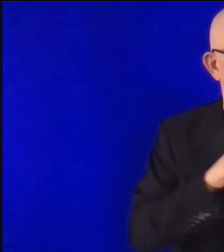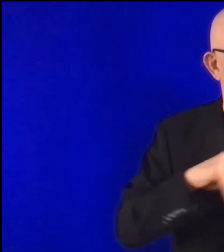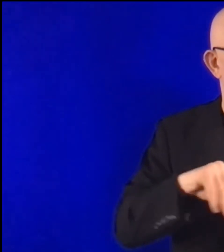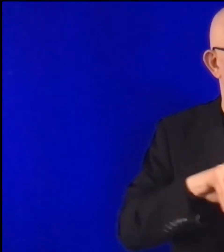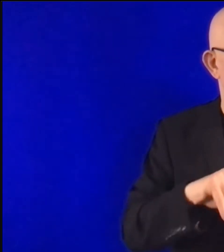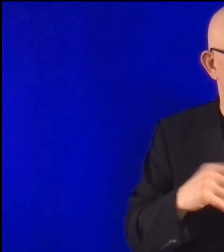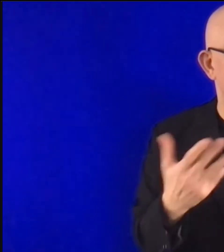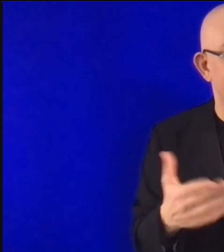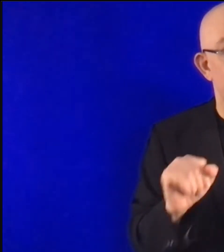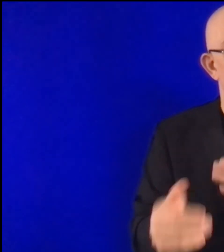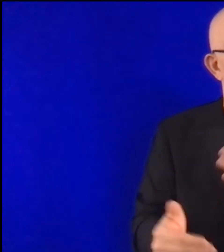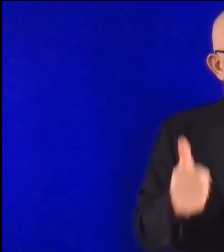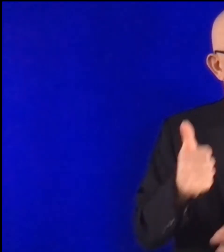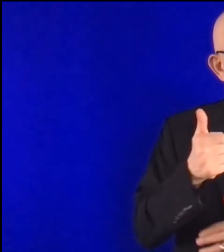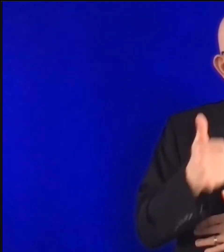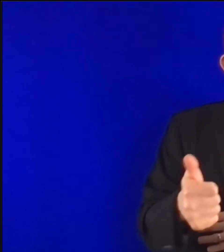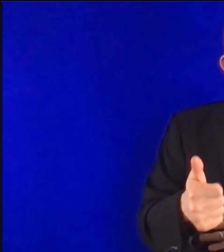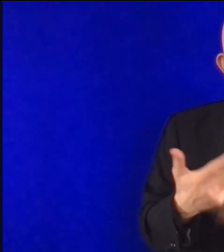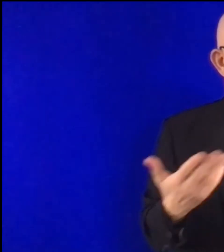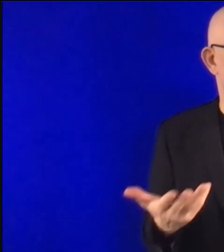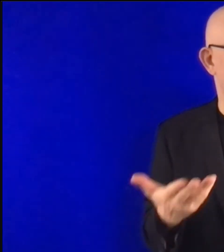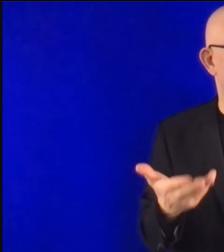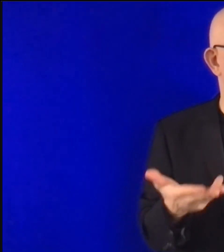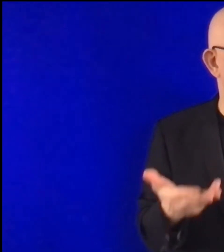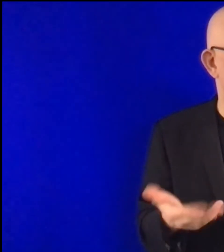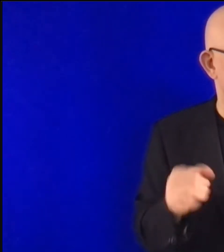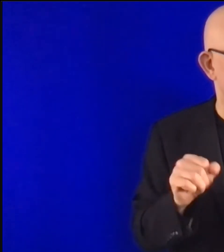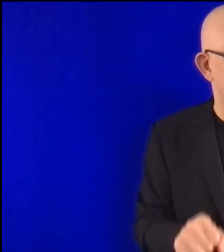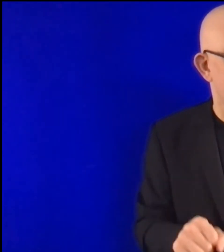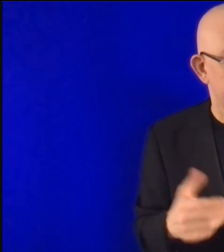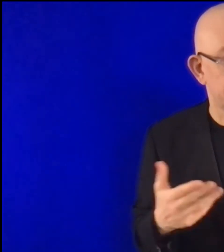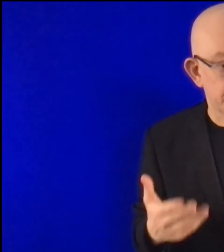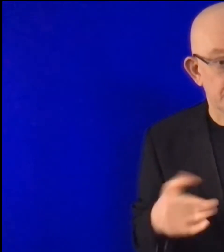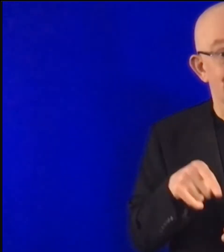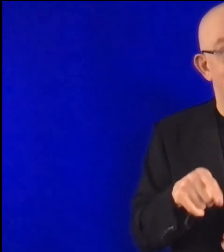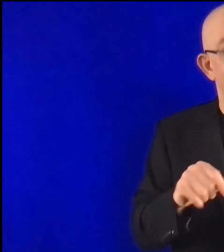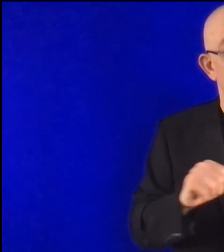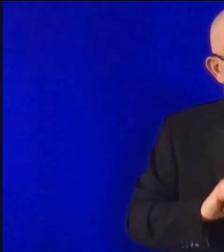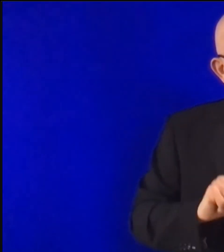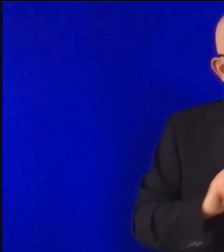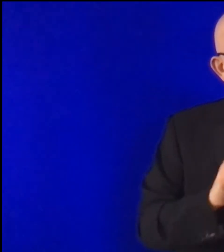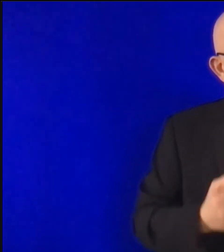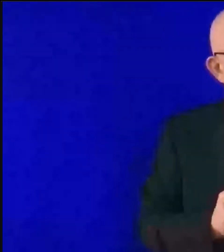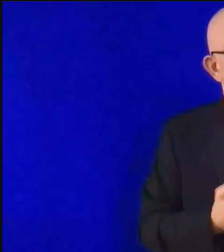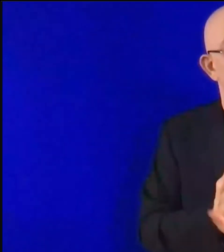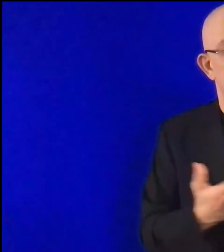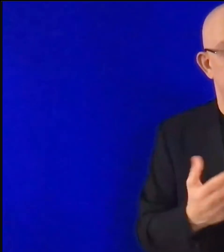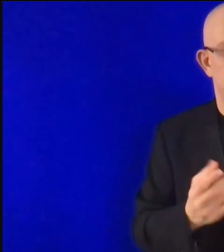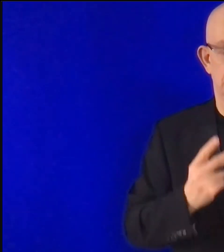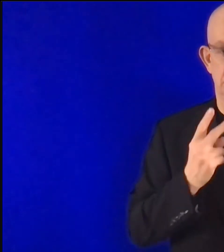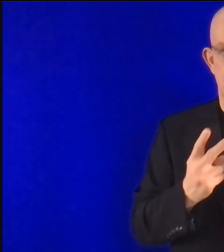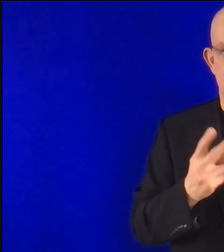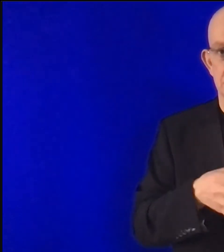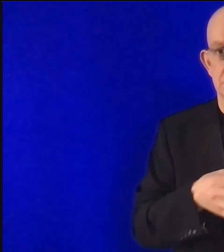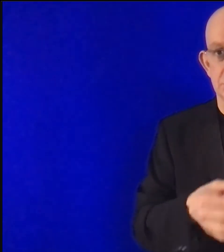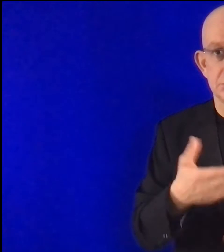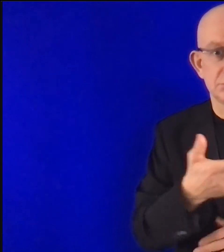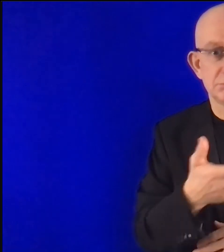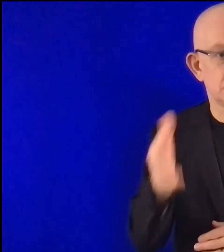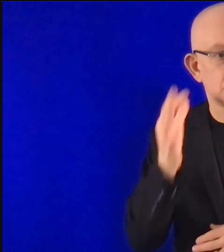be stigmatized on an assumed incapacity till date. So we definitely need accessible, affordable,